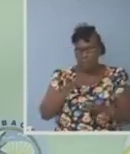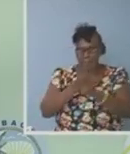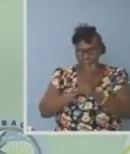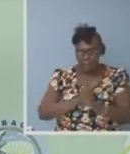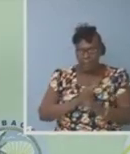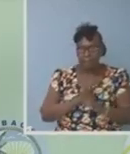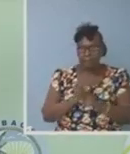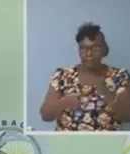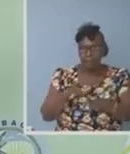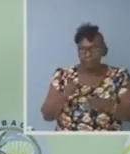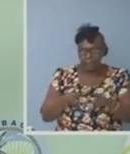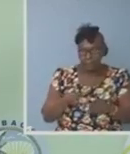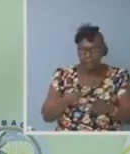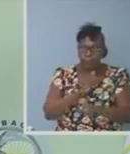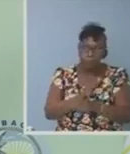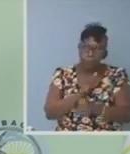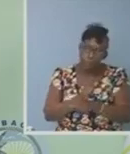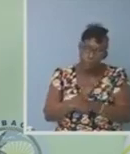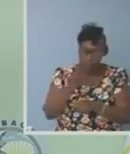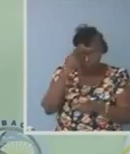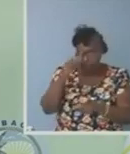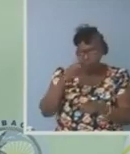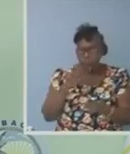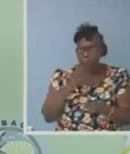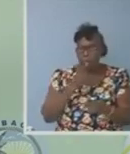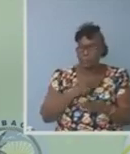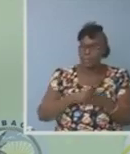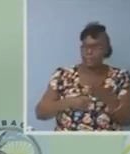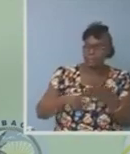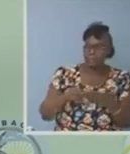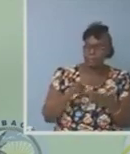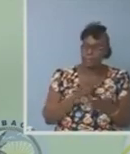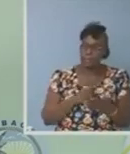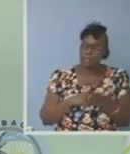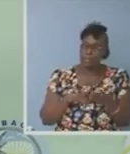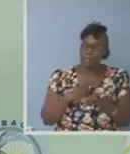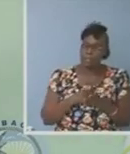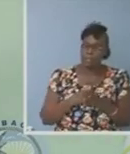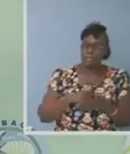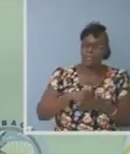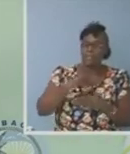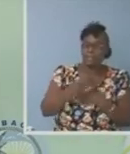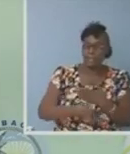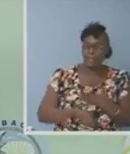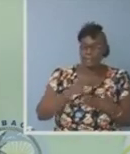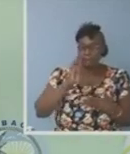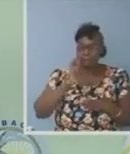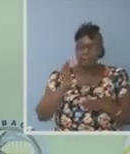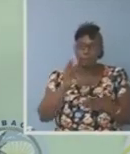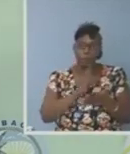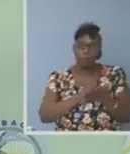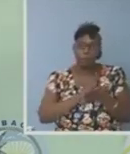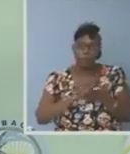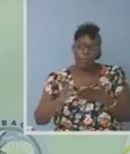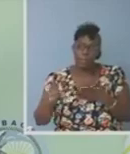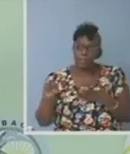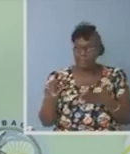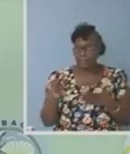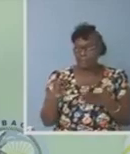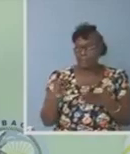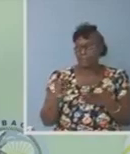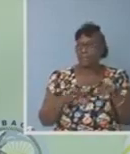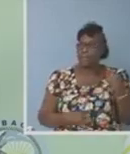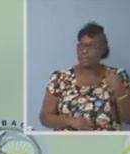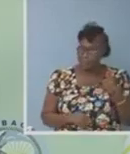jobs for the next 4 weeks. In the Tobago context, I will be meeting with the Chamber of